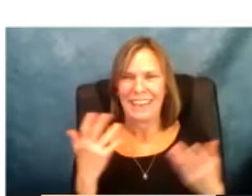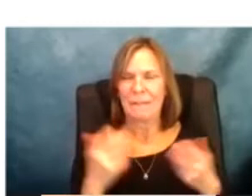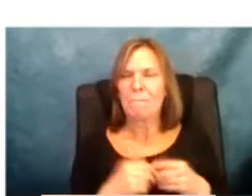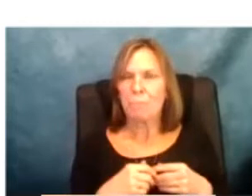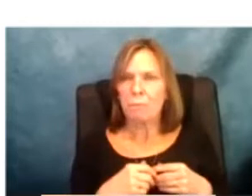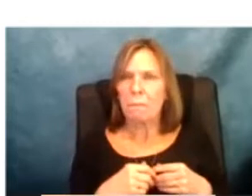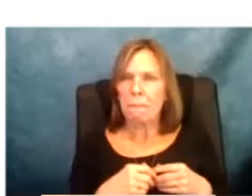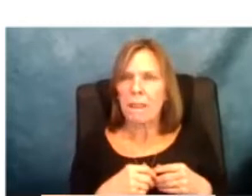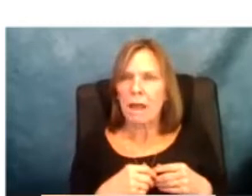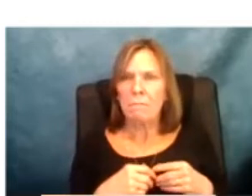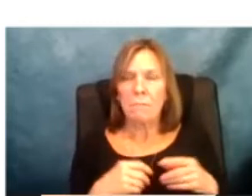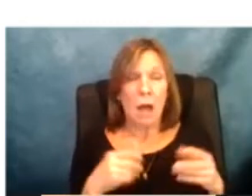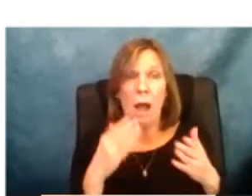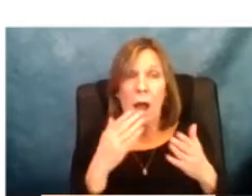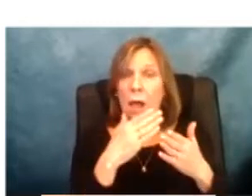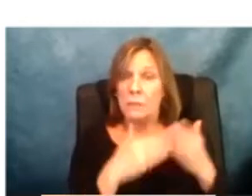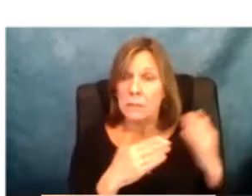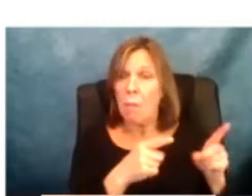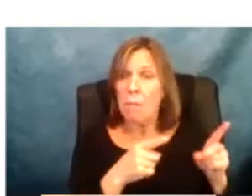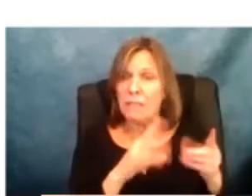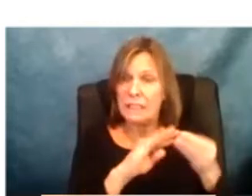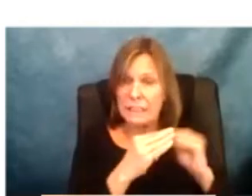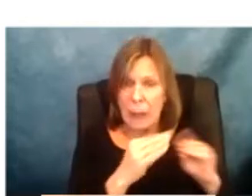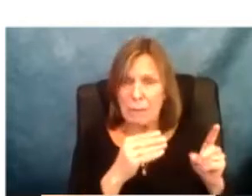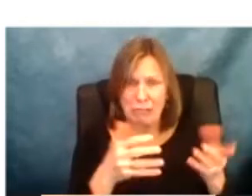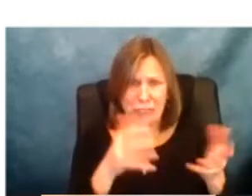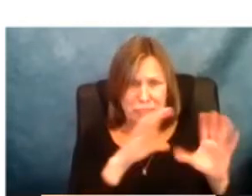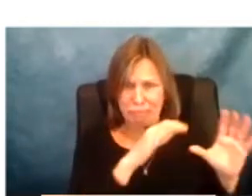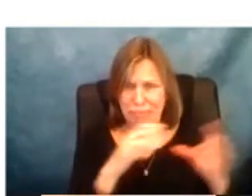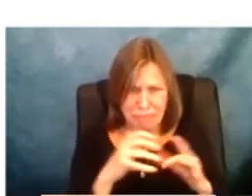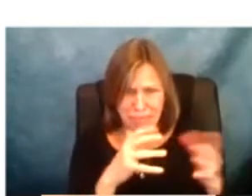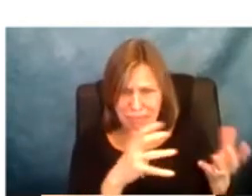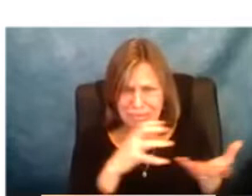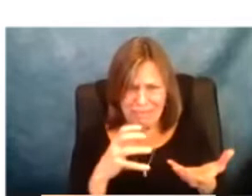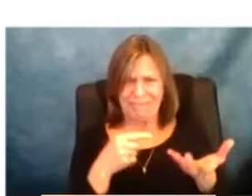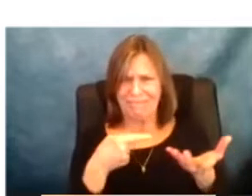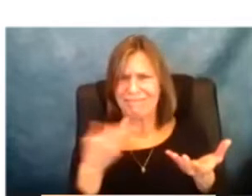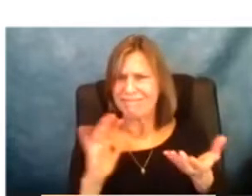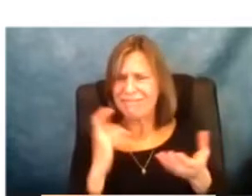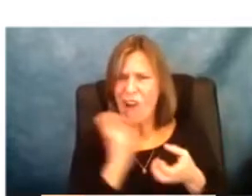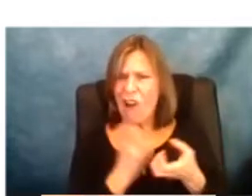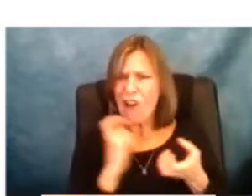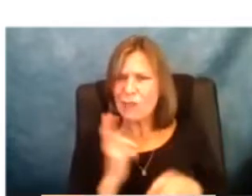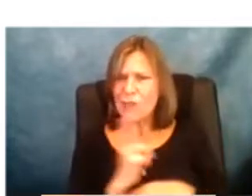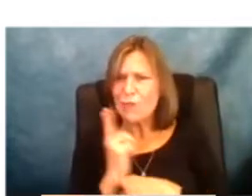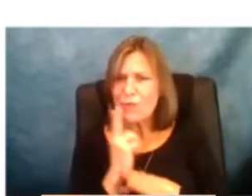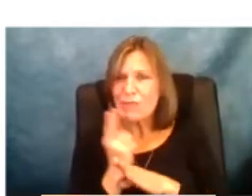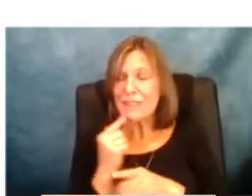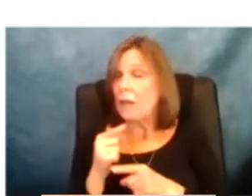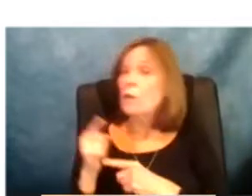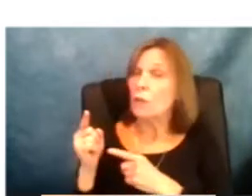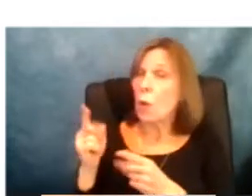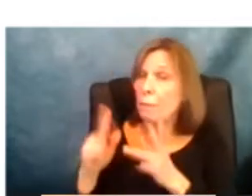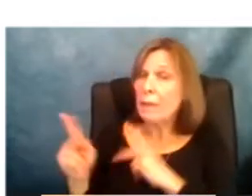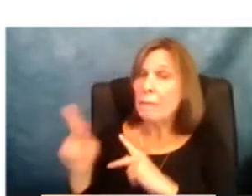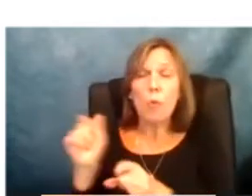That some of these data sets are really difficult to use, right? And it may be that folks working at a Center for Independent